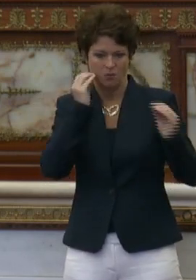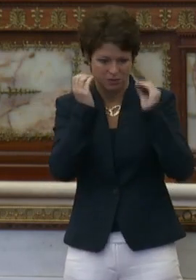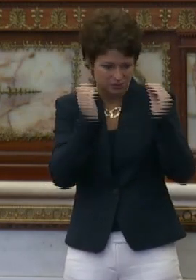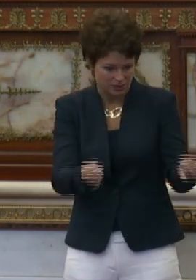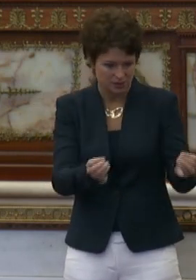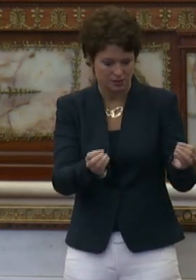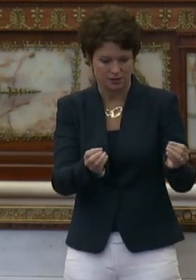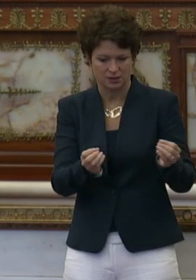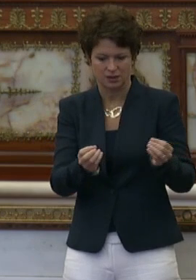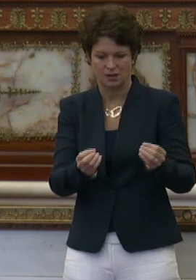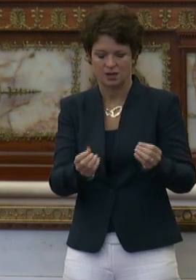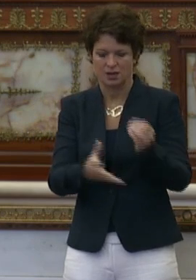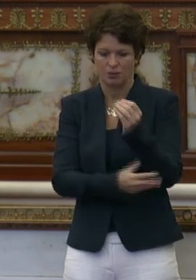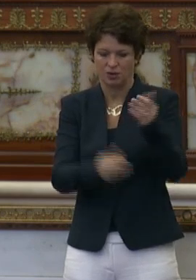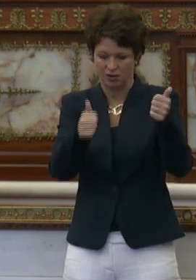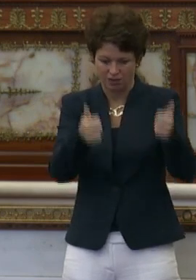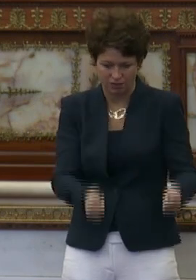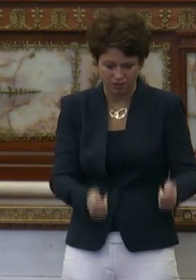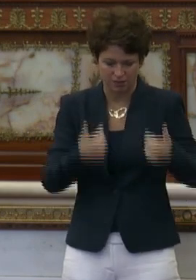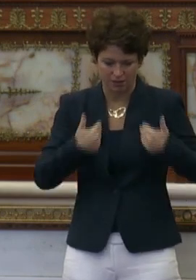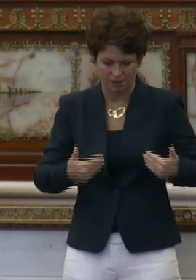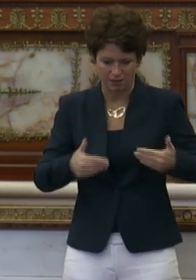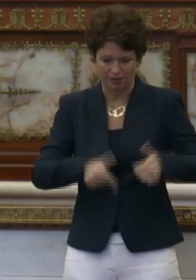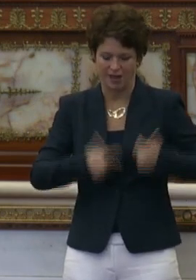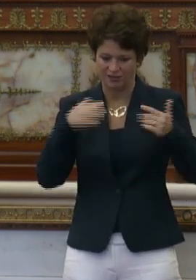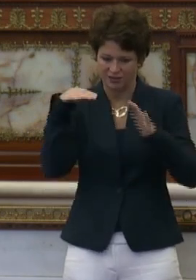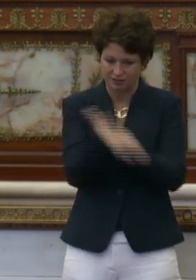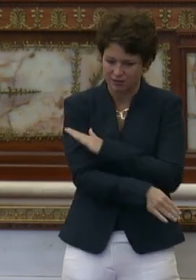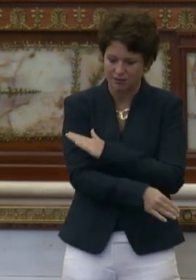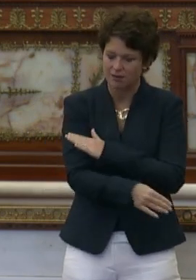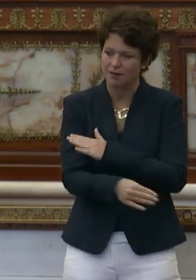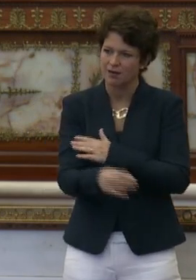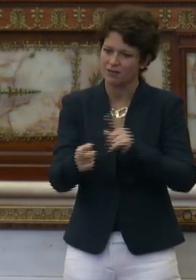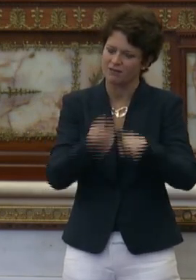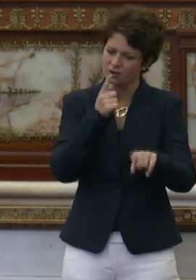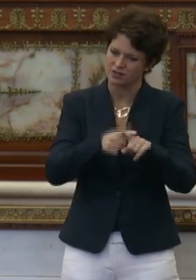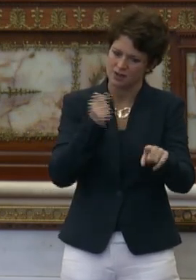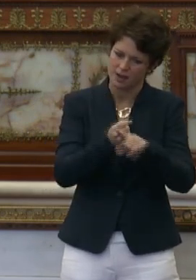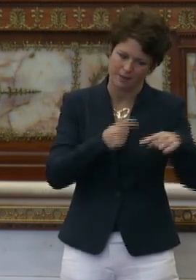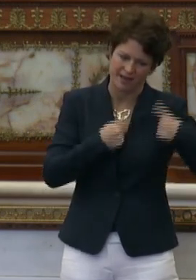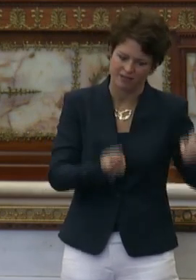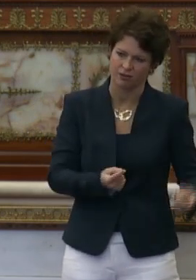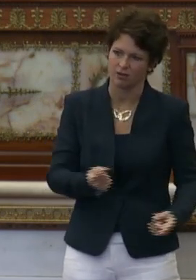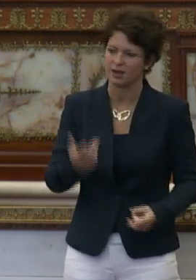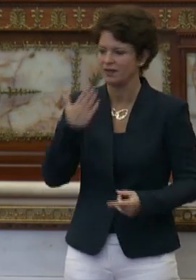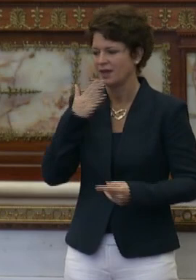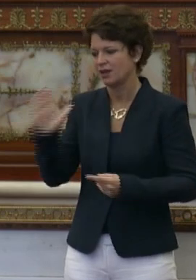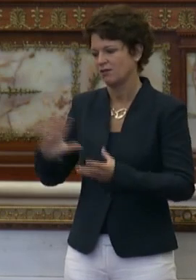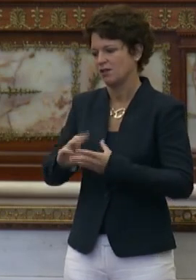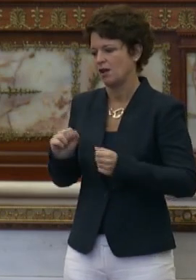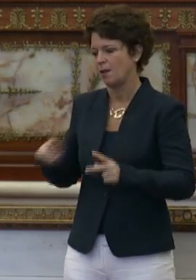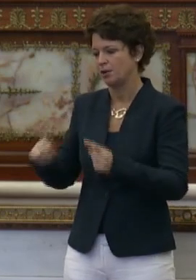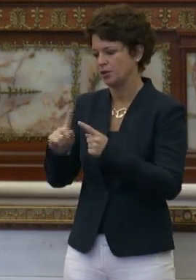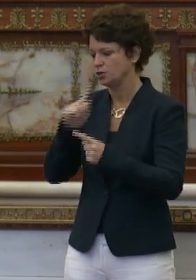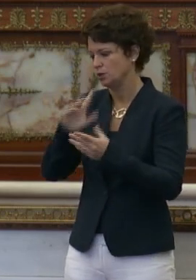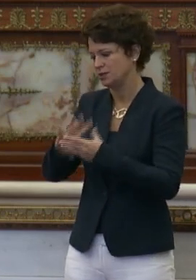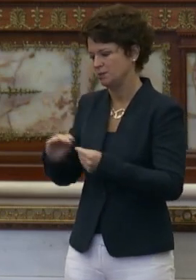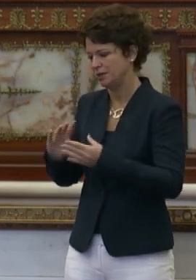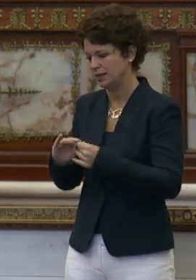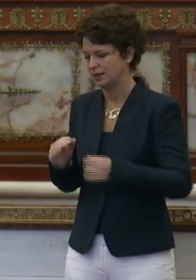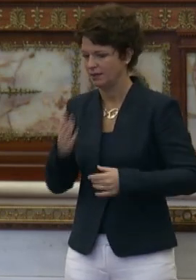completely impoverished for the first time in their lives. Thank you for the opportunity to speak. Thank you. Thank you for your